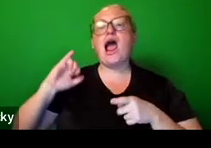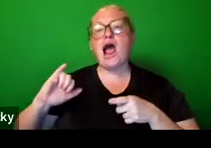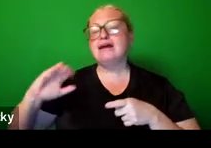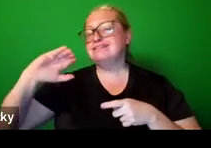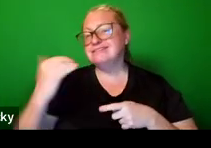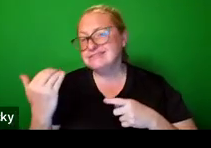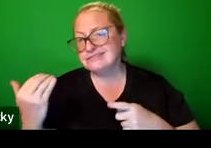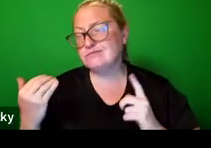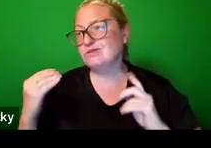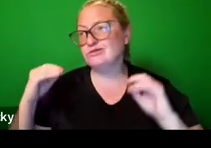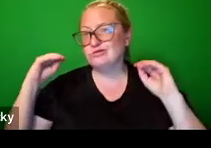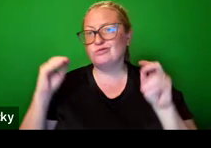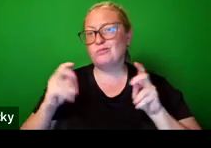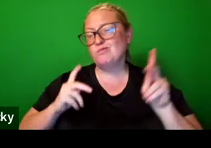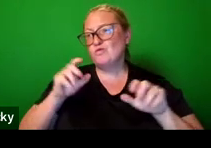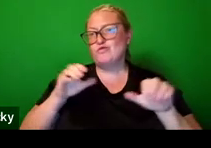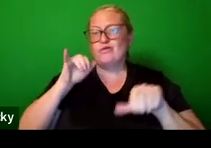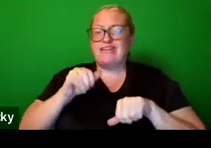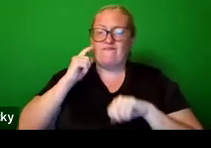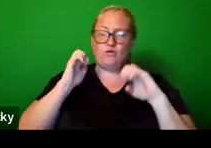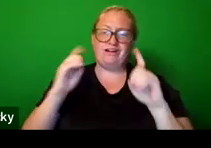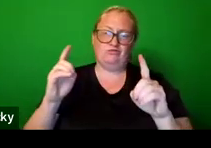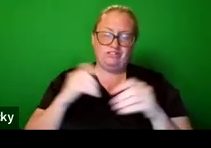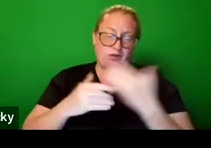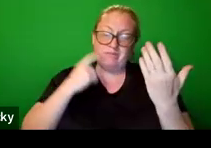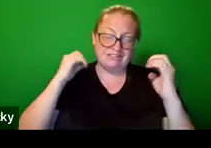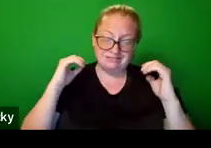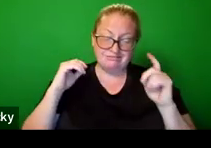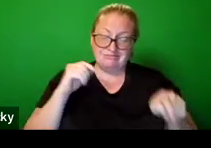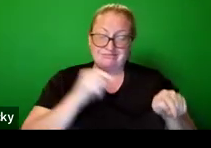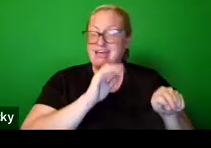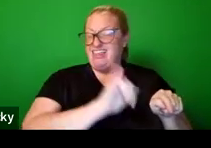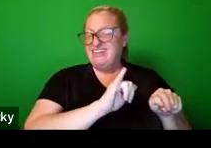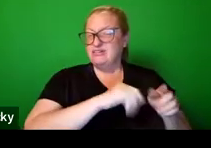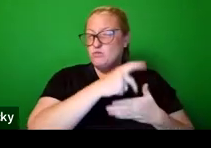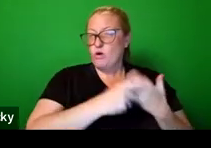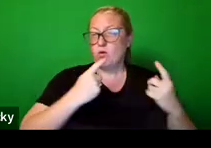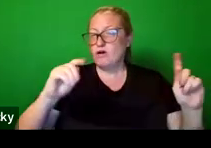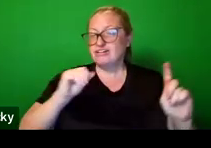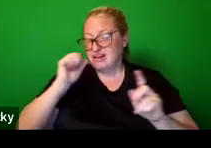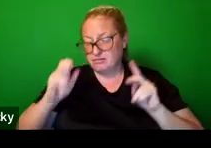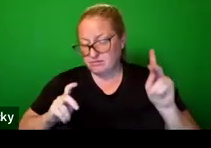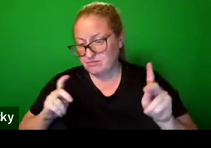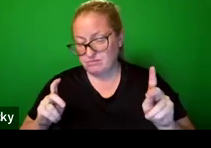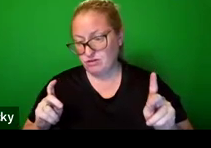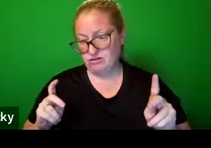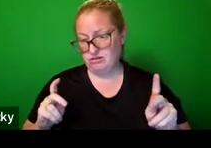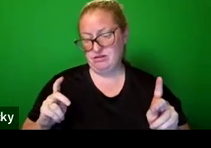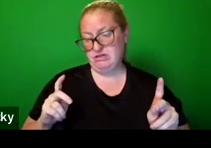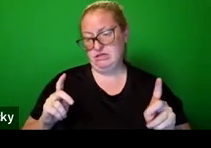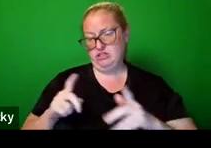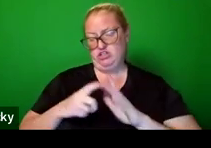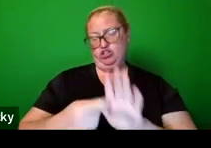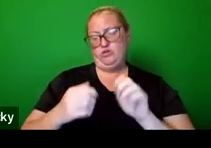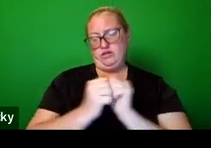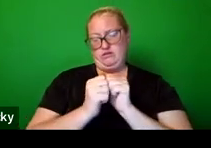chose works, right? There's not a market for people to come in and tell you what's wrong with your frontline implementation. There clearly is a market for what's wrong with your